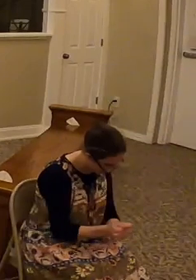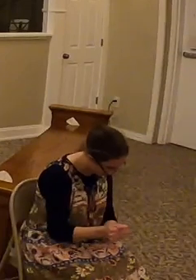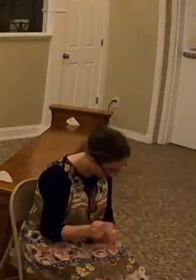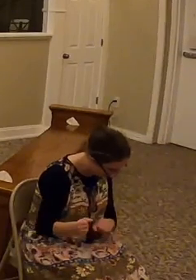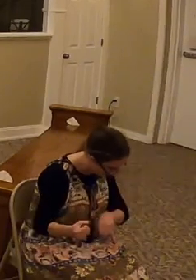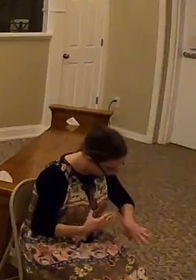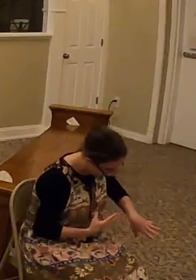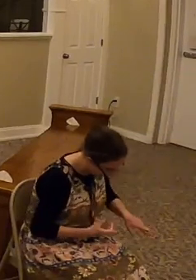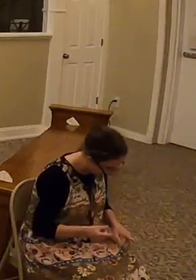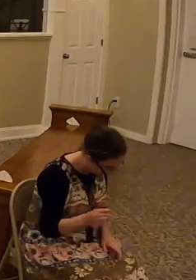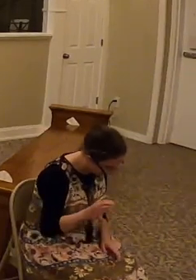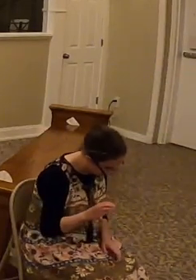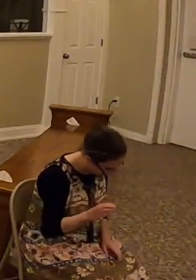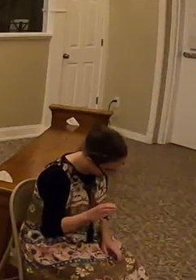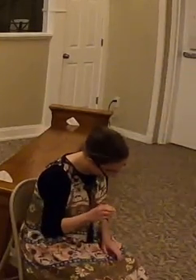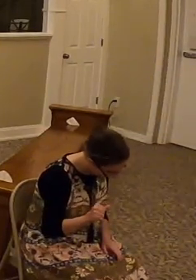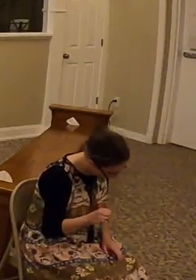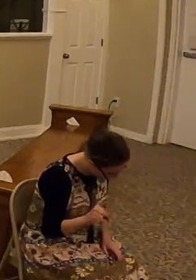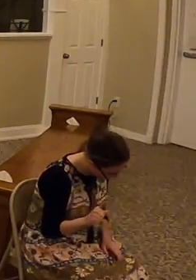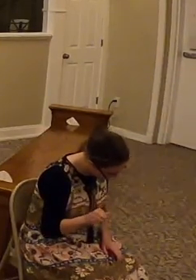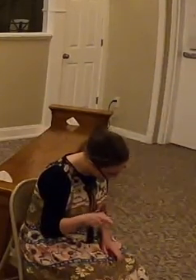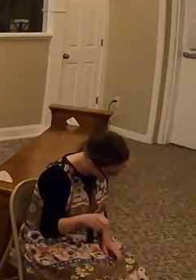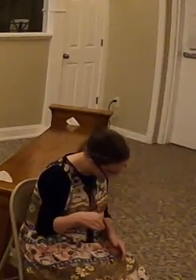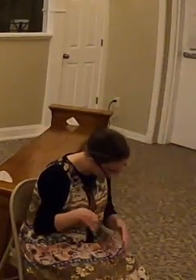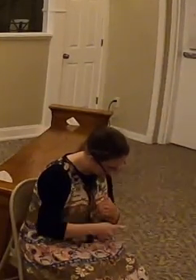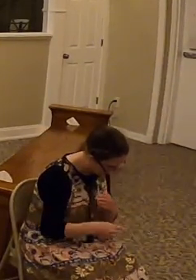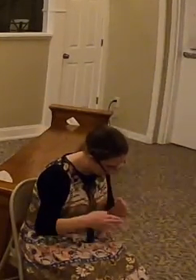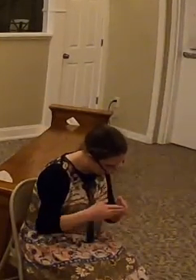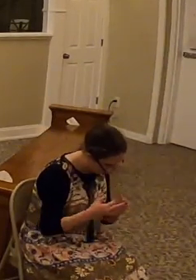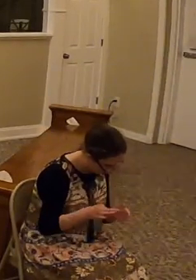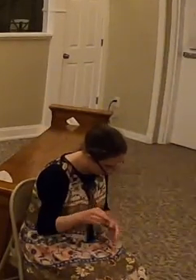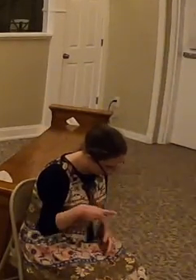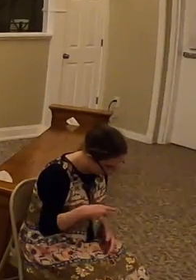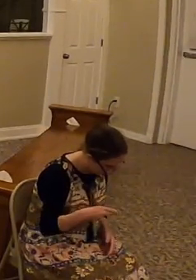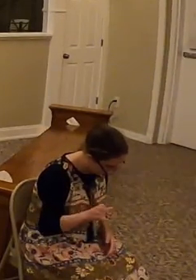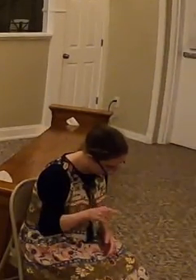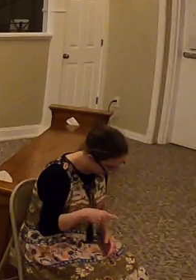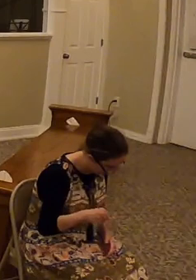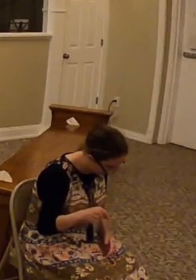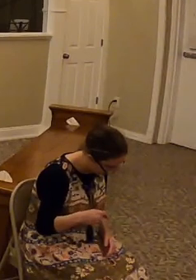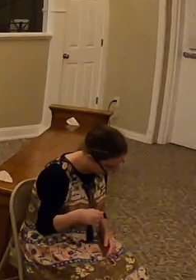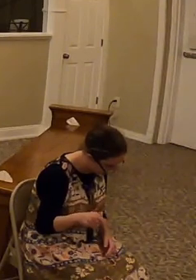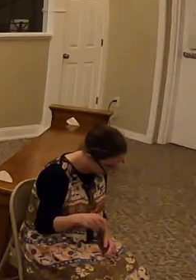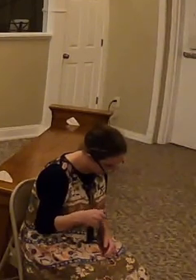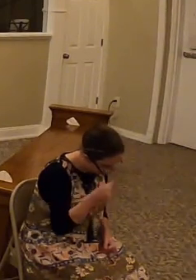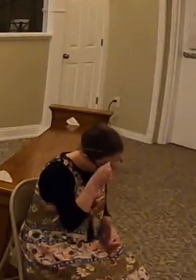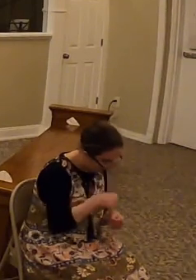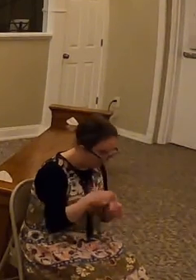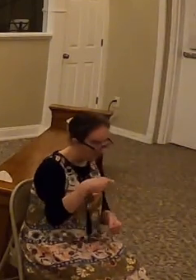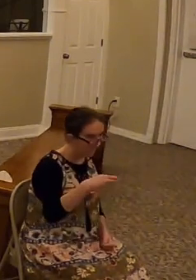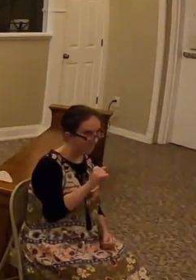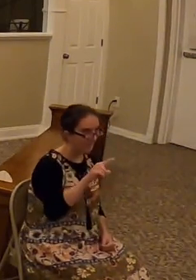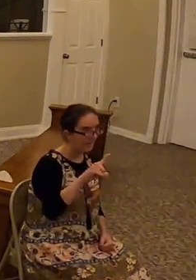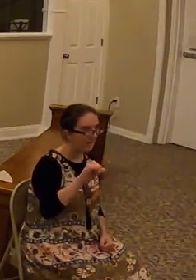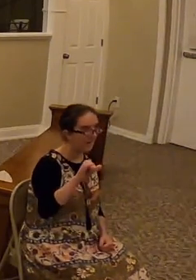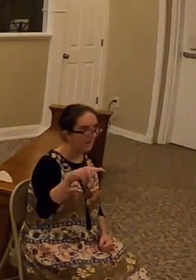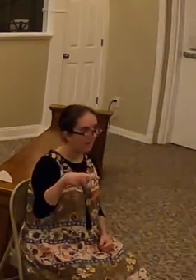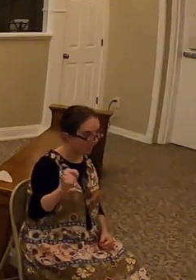company departed and came into Caesarea. And we entered into the house of Philip the evangelist. Remember Philip?